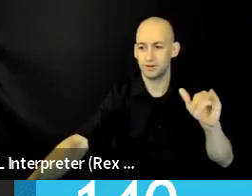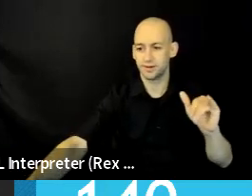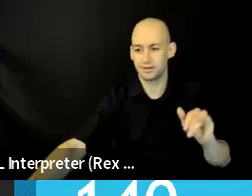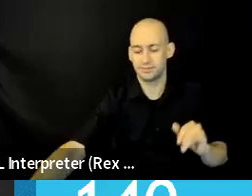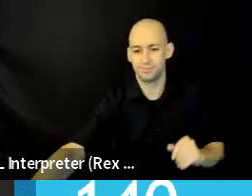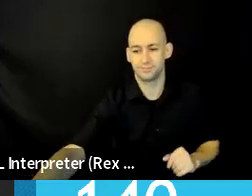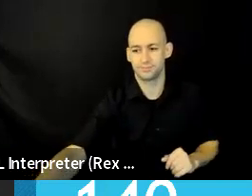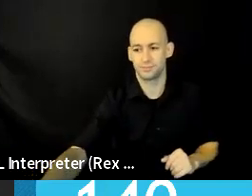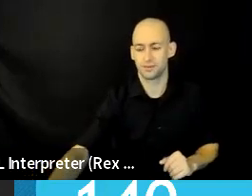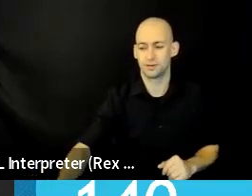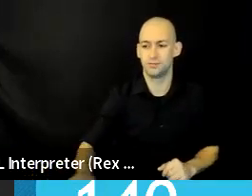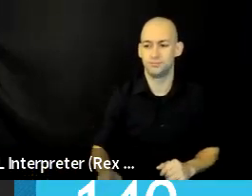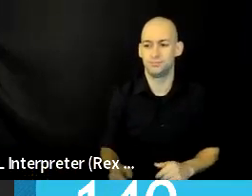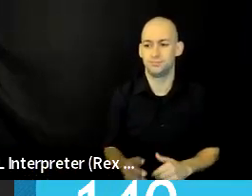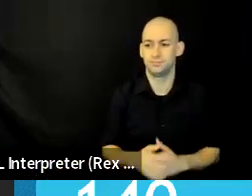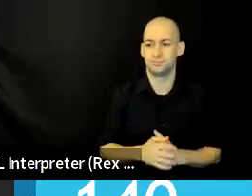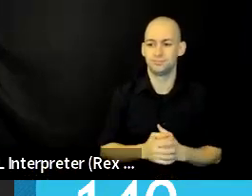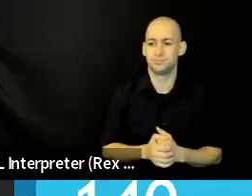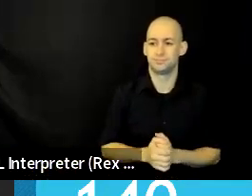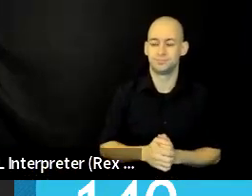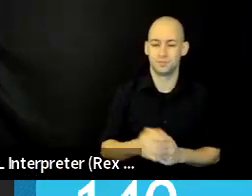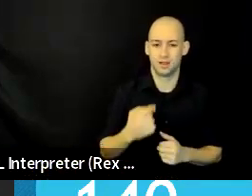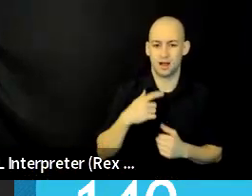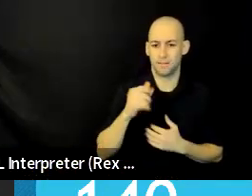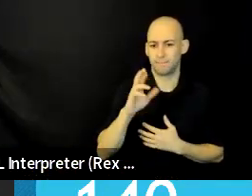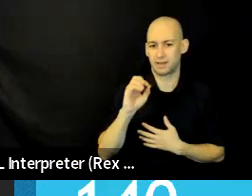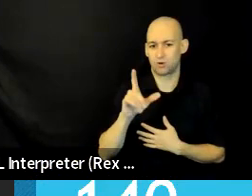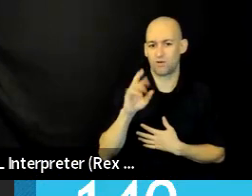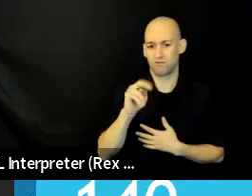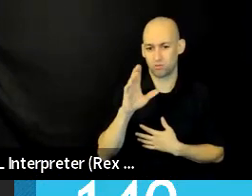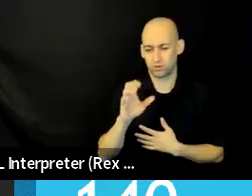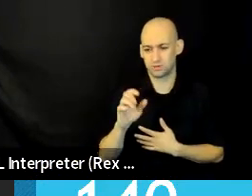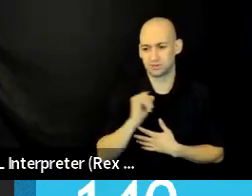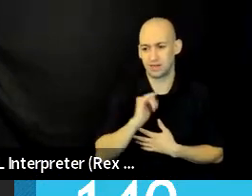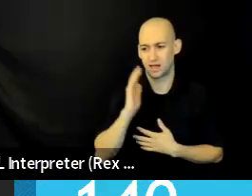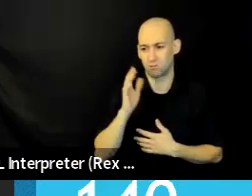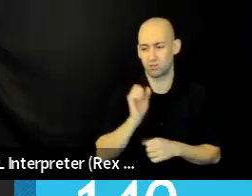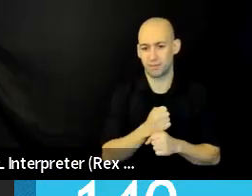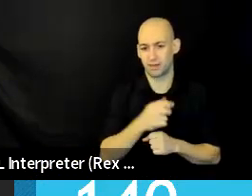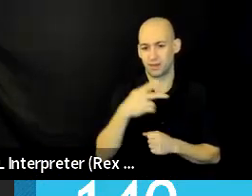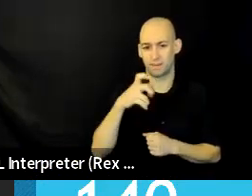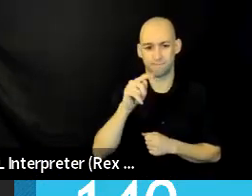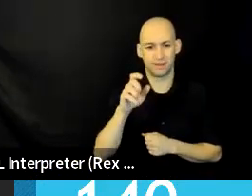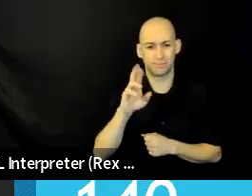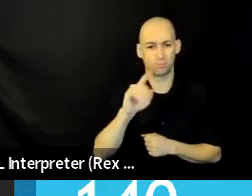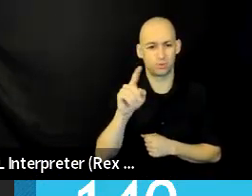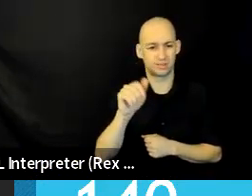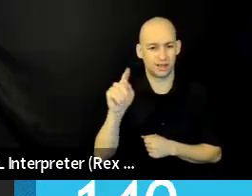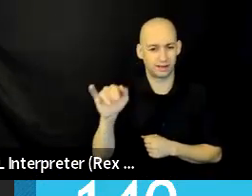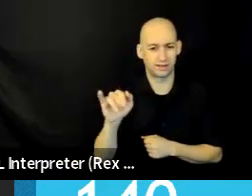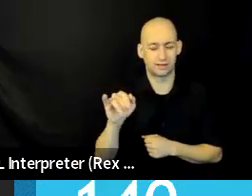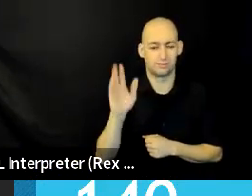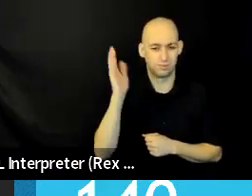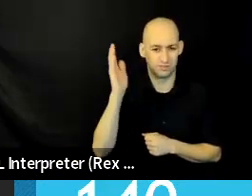Madam Chair, honorable members of the commission, I am Carol Florence, but I'm going to make Pete Prezati's presentation, hopefully doing